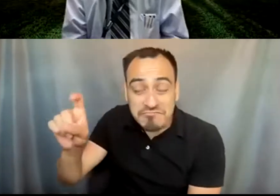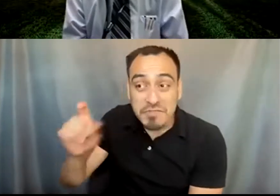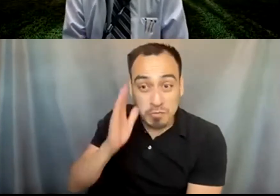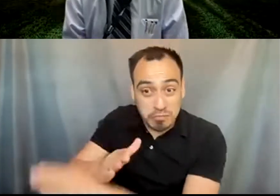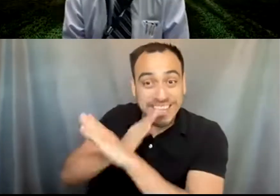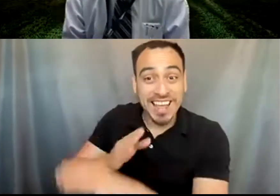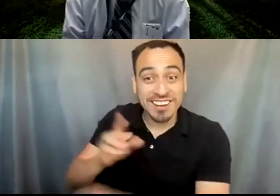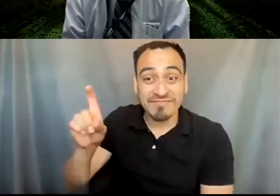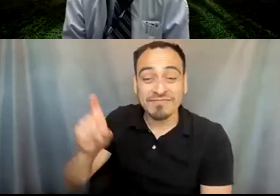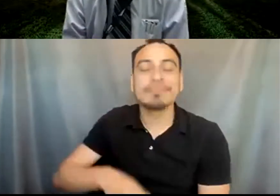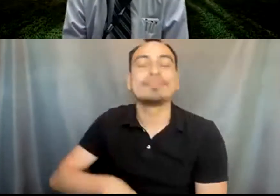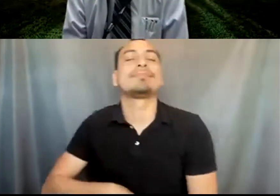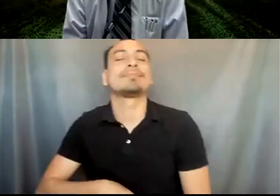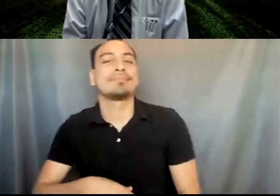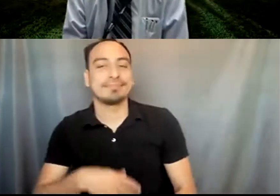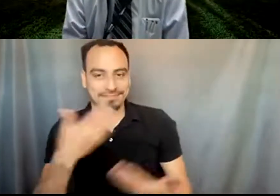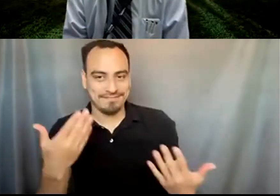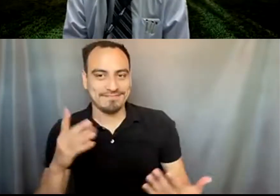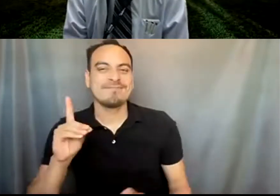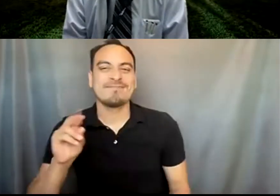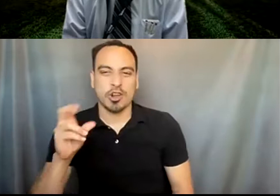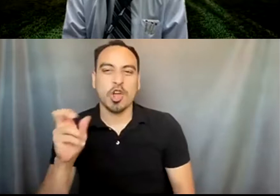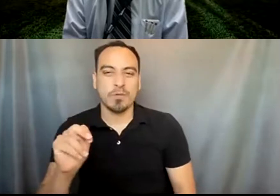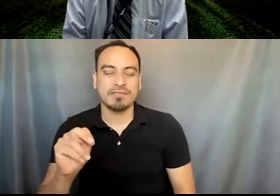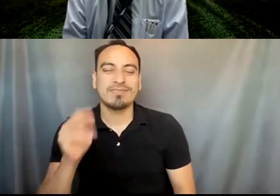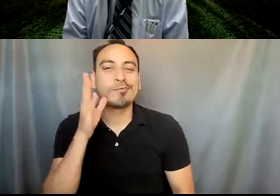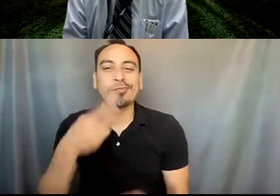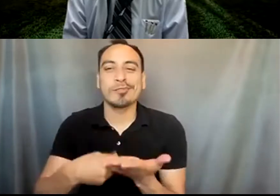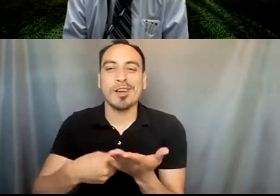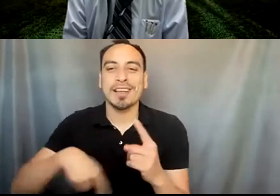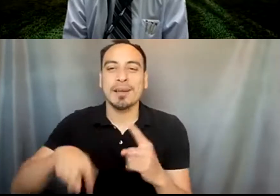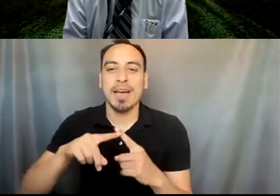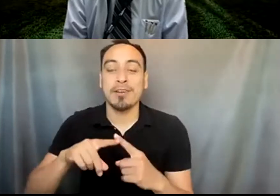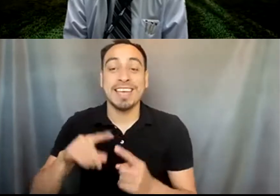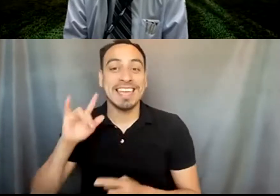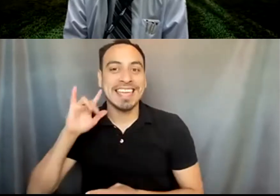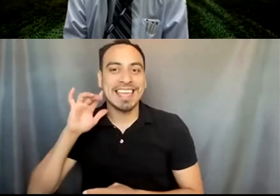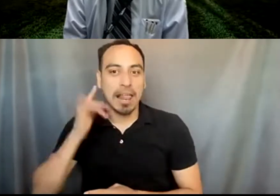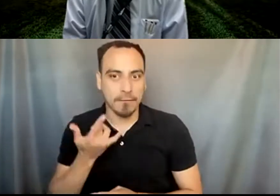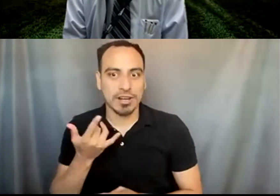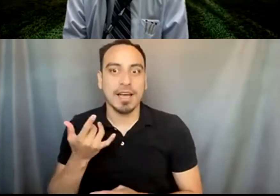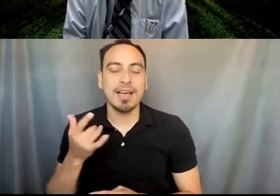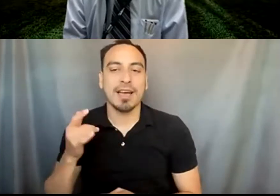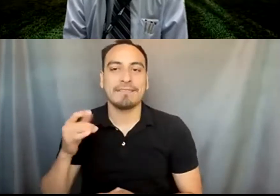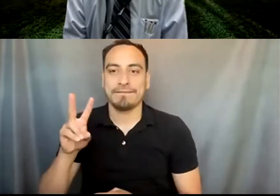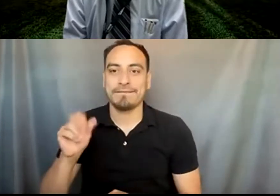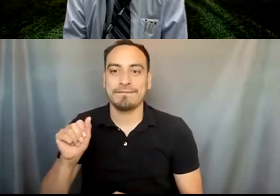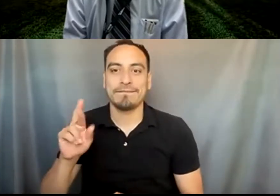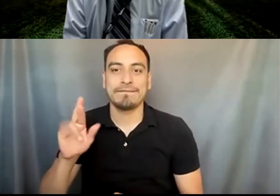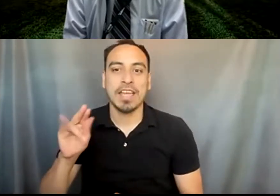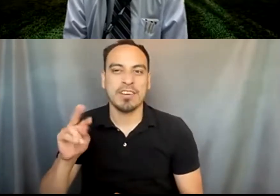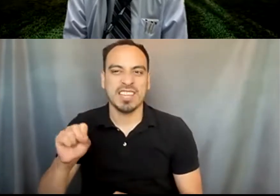let's start out with the variants that are circulating in California predominantly. And the biggest